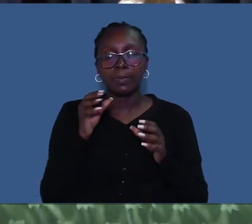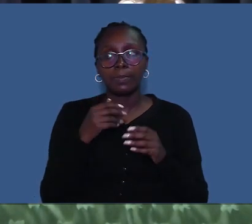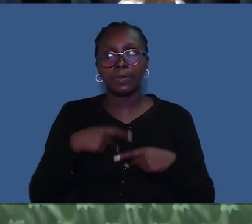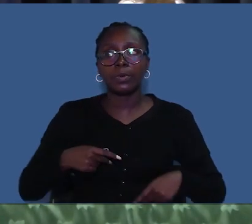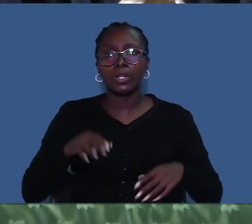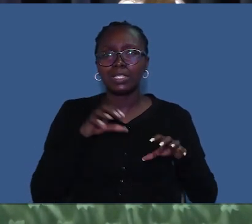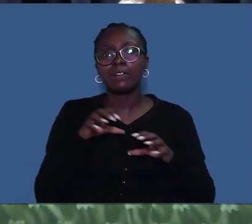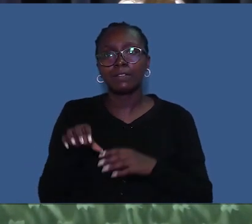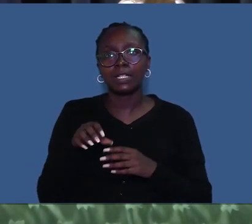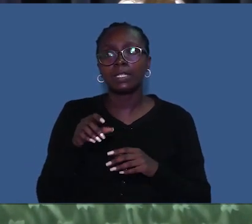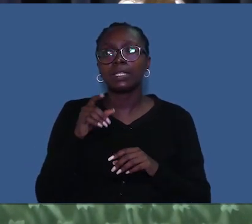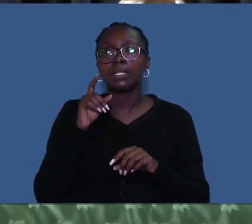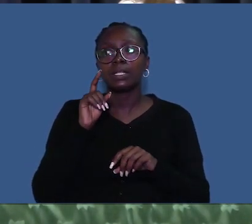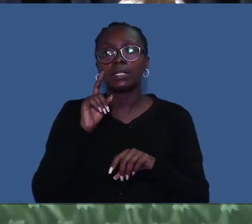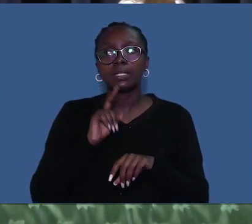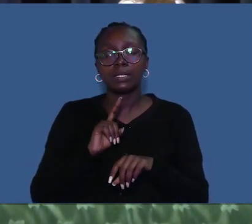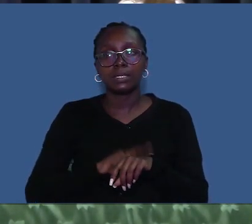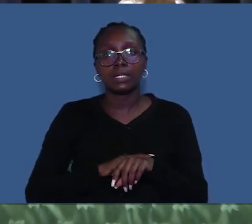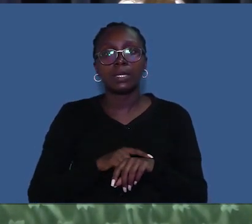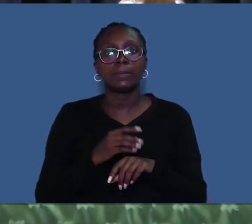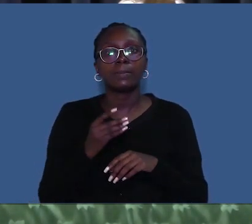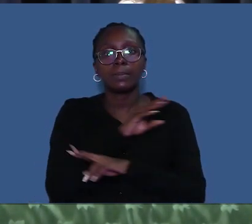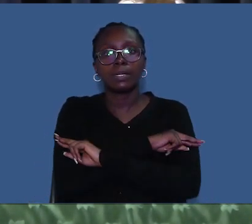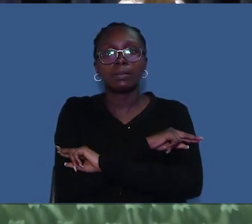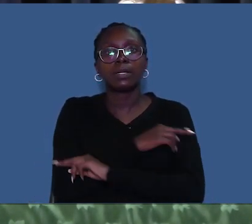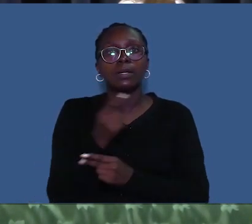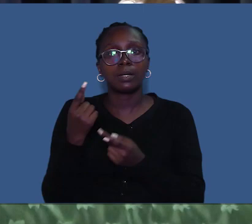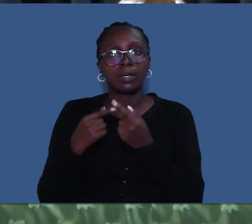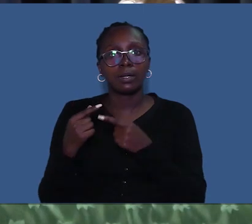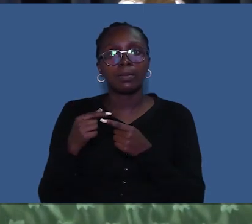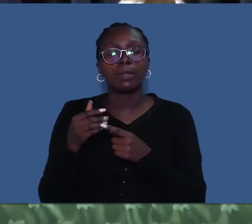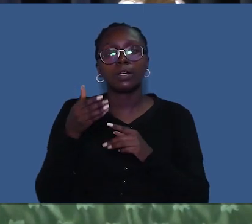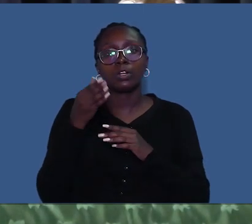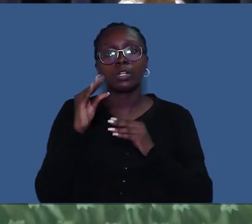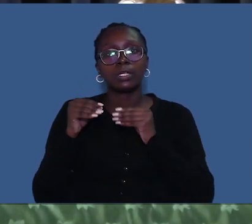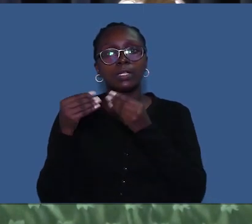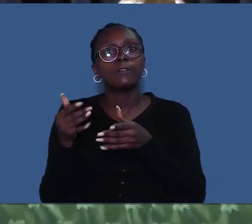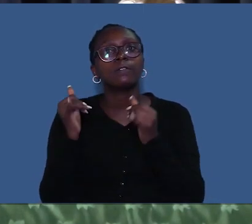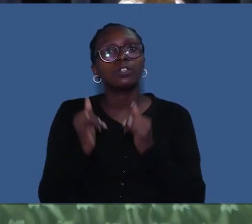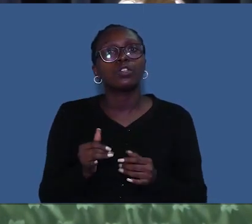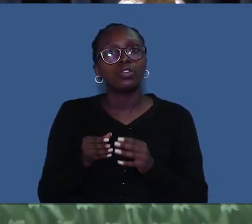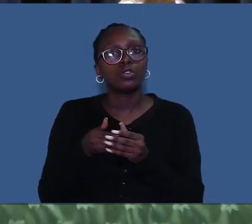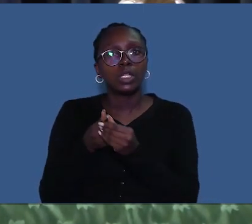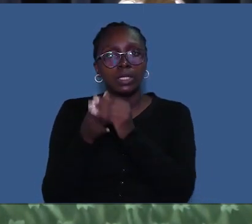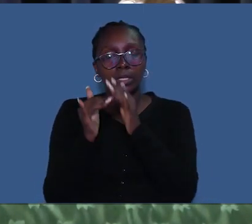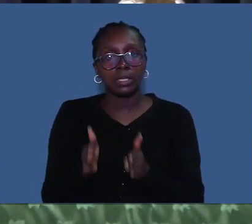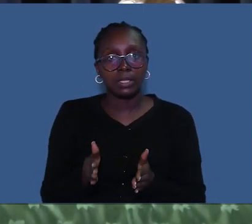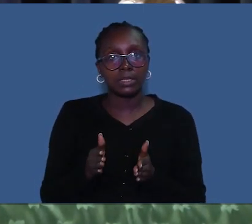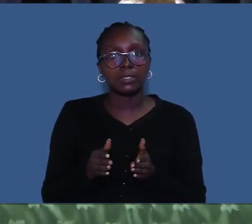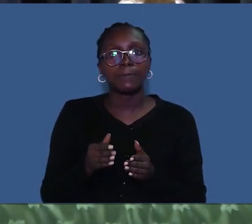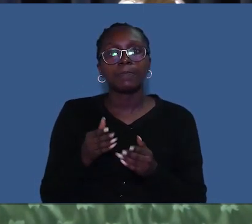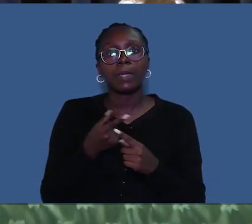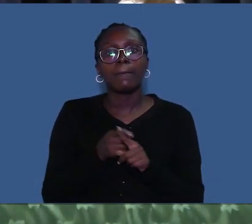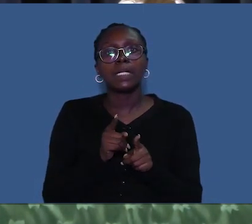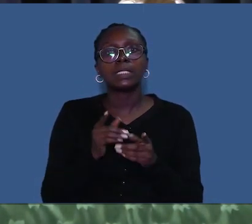arose, a mother in Israel. God chose new leaders when war came to the city gates, but not a shield or spear was seen